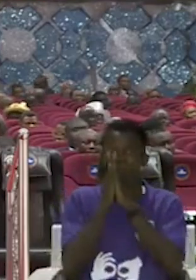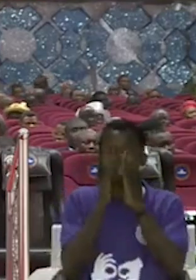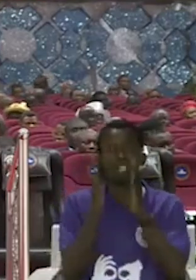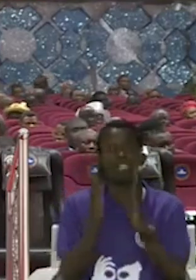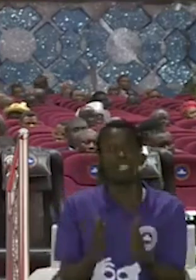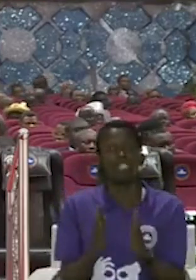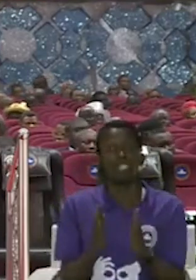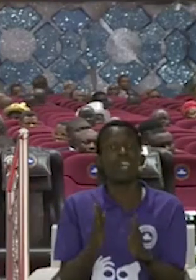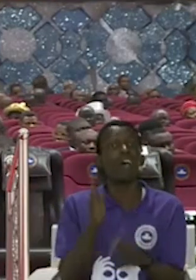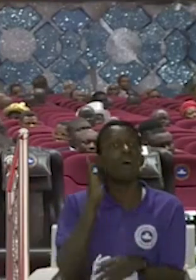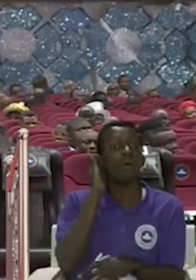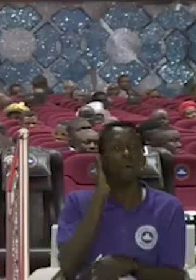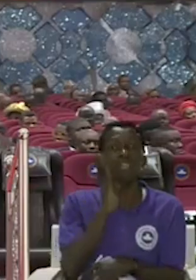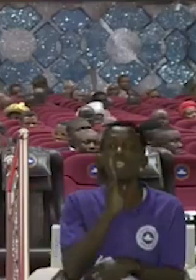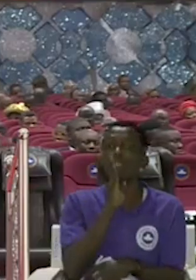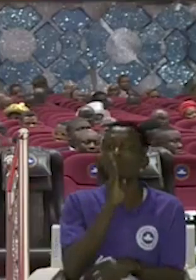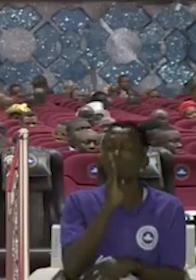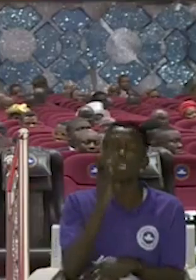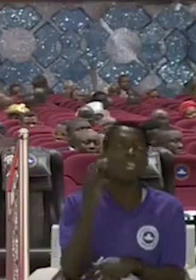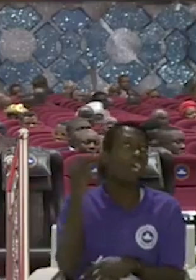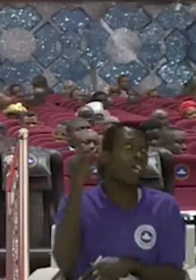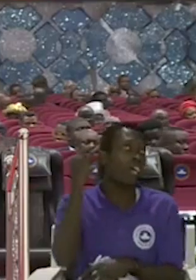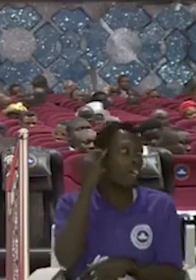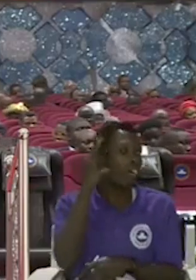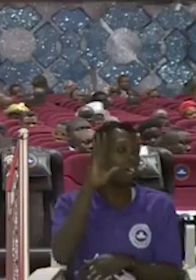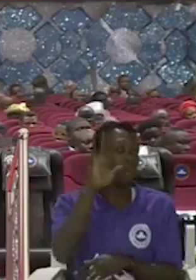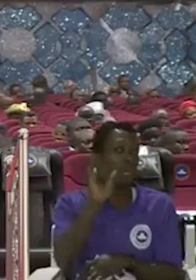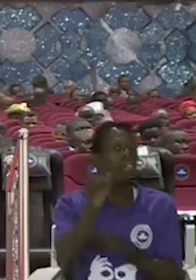will be heard by God.